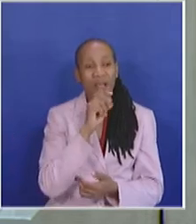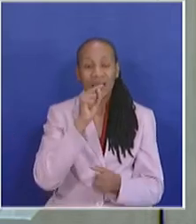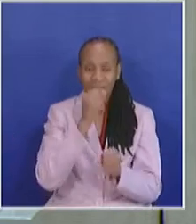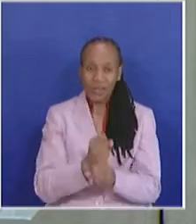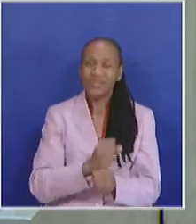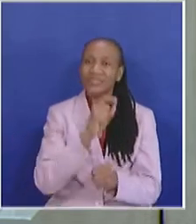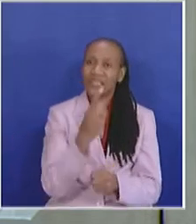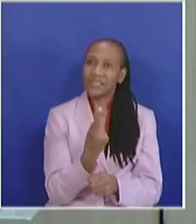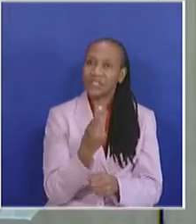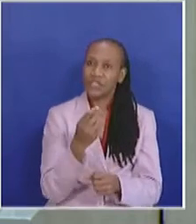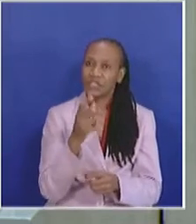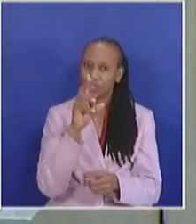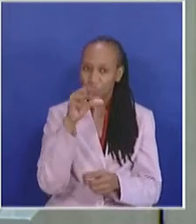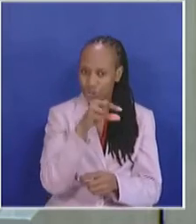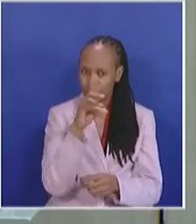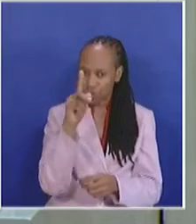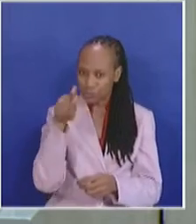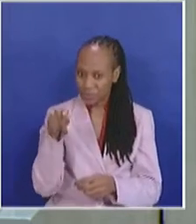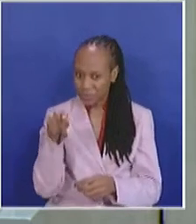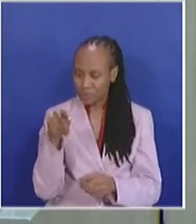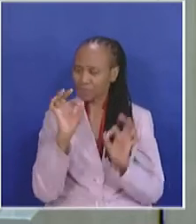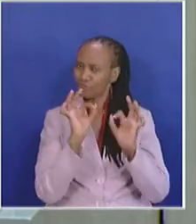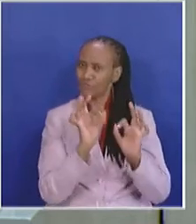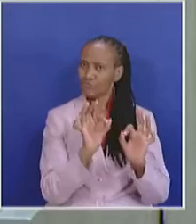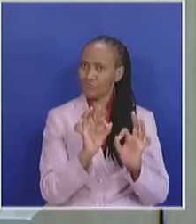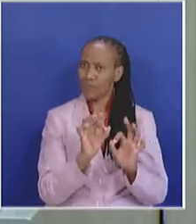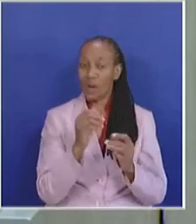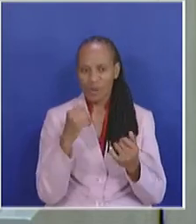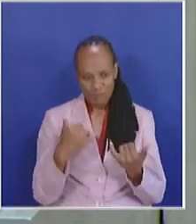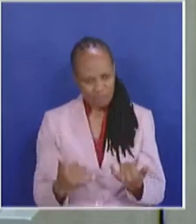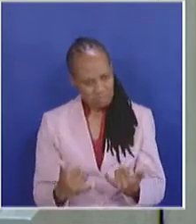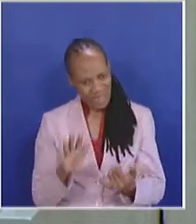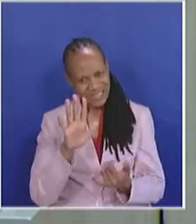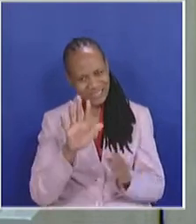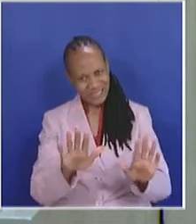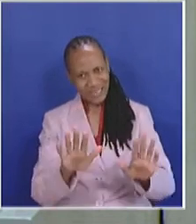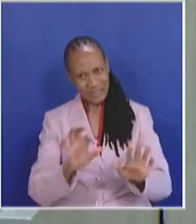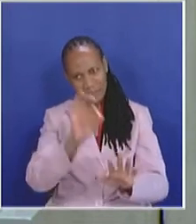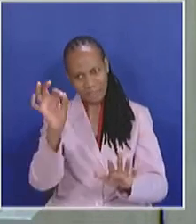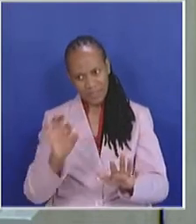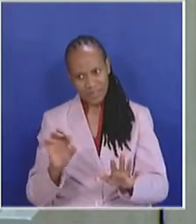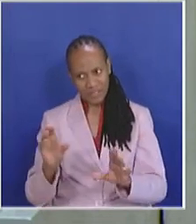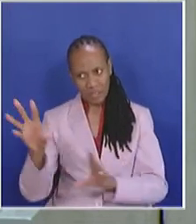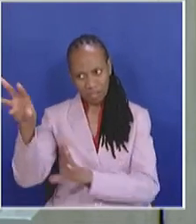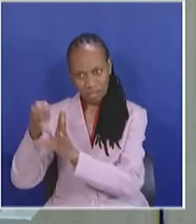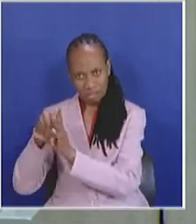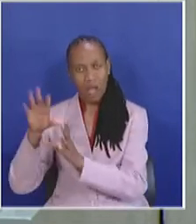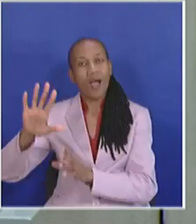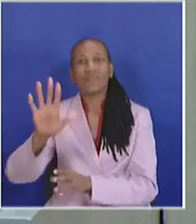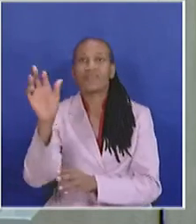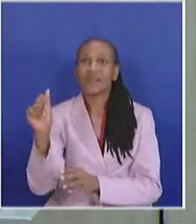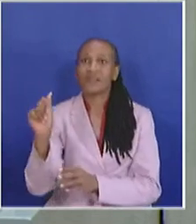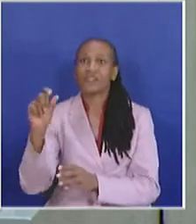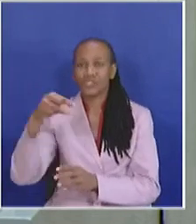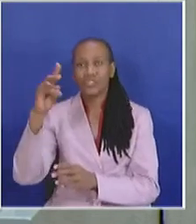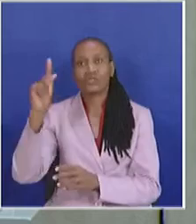GDP to our country and accounting for 10% to Africa's GDP. However, indeed, due